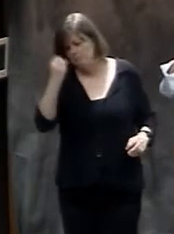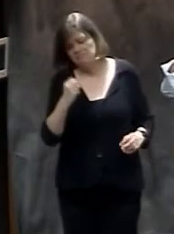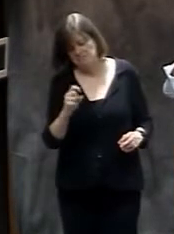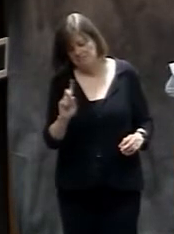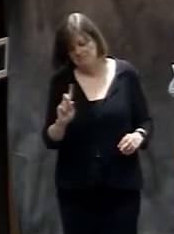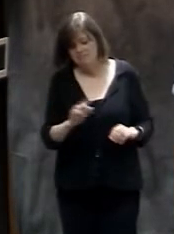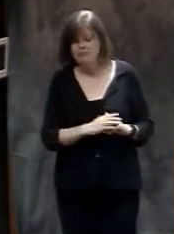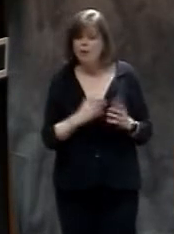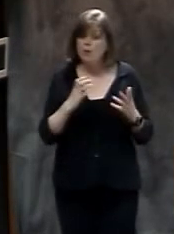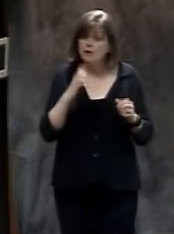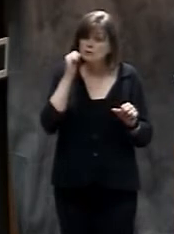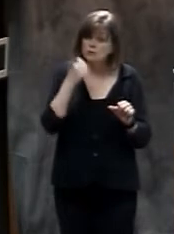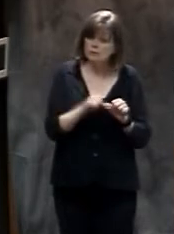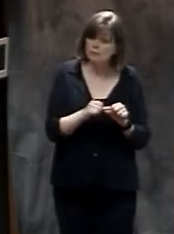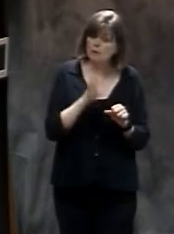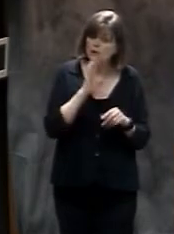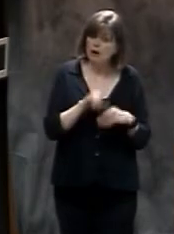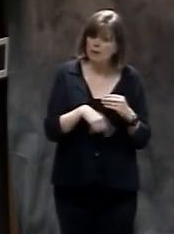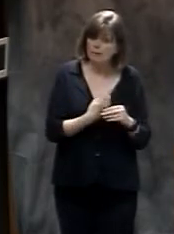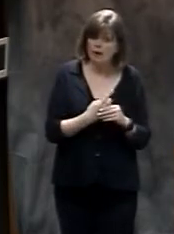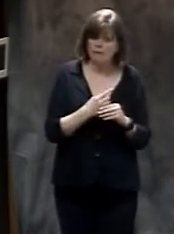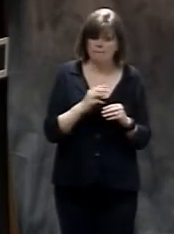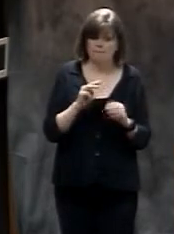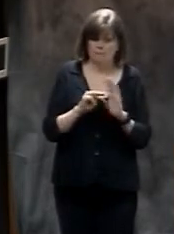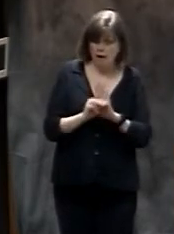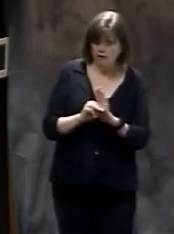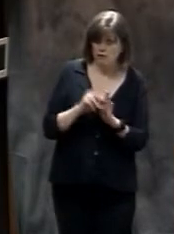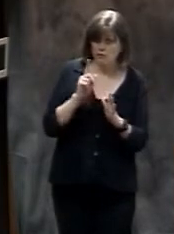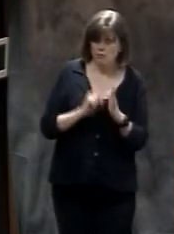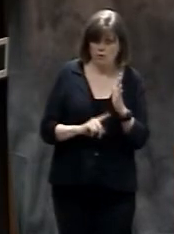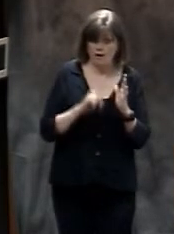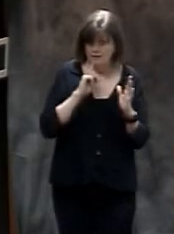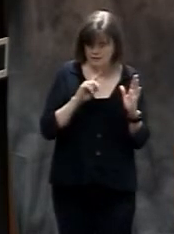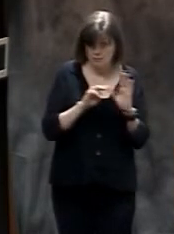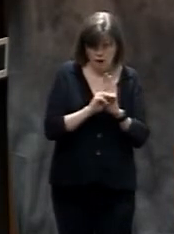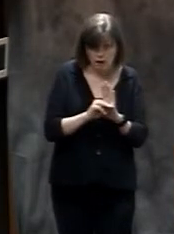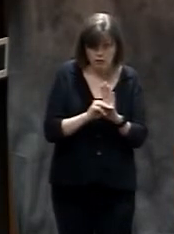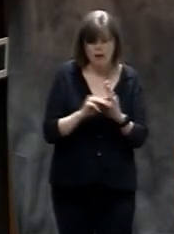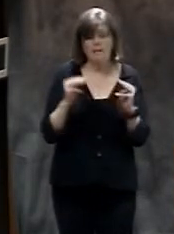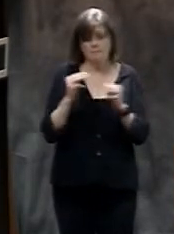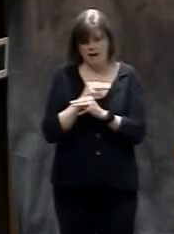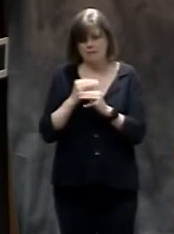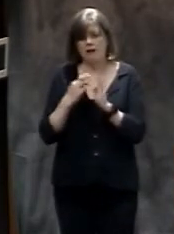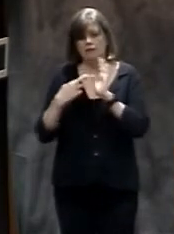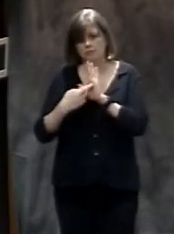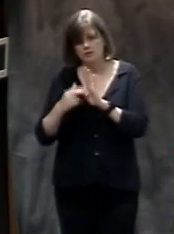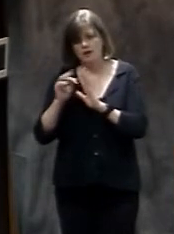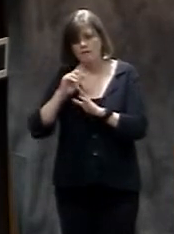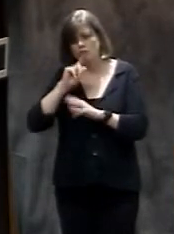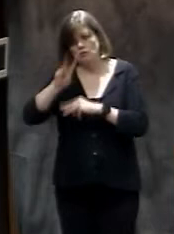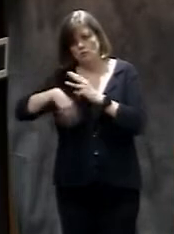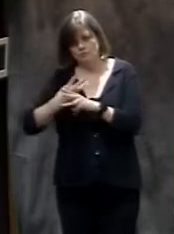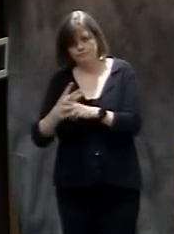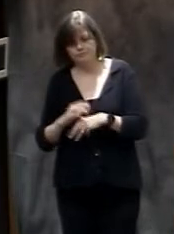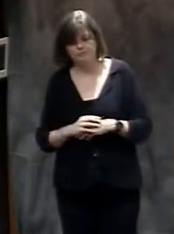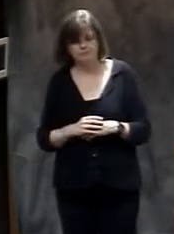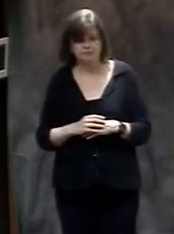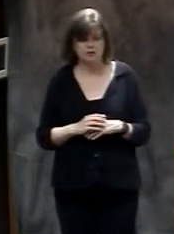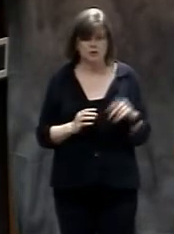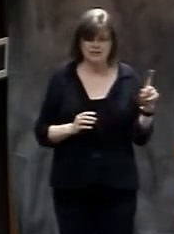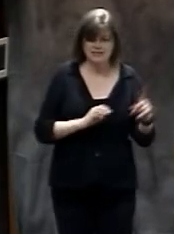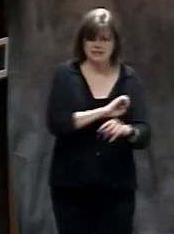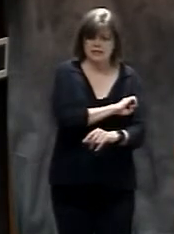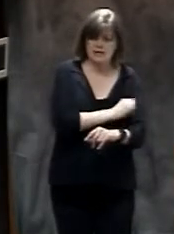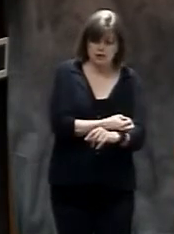mind again that we're talking about models, and really what a model is a mathematical representation of reality. And so this is an energy